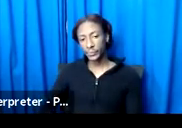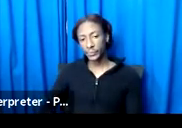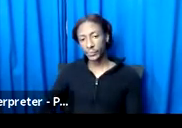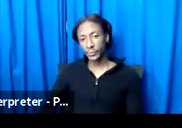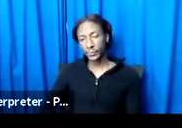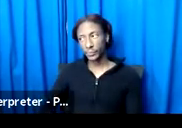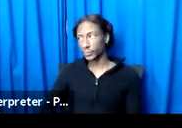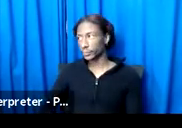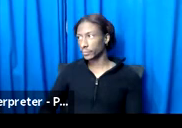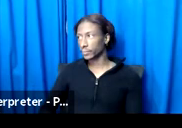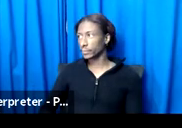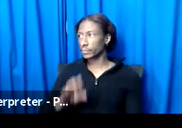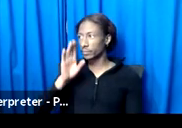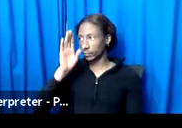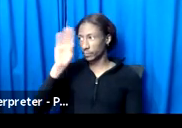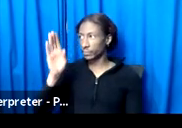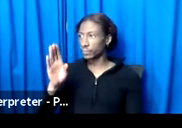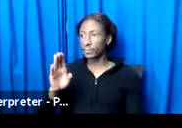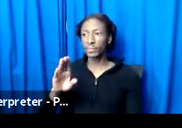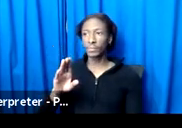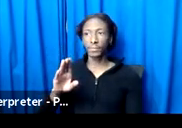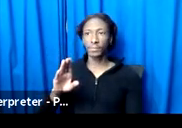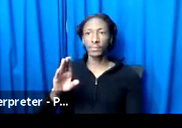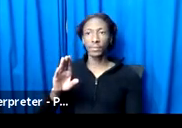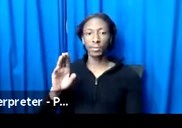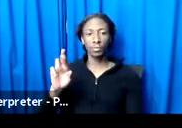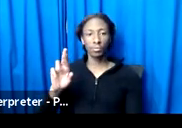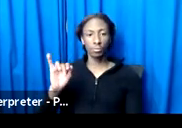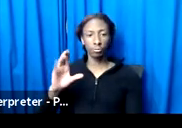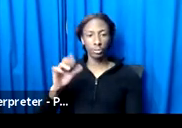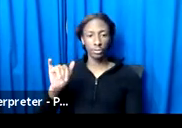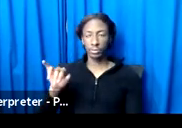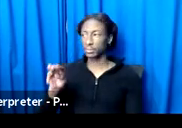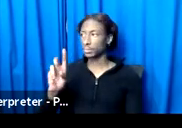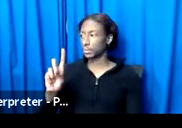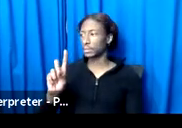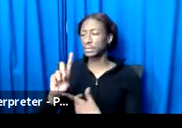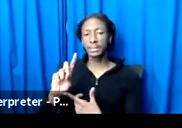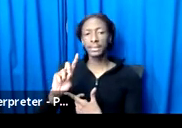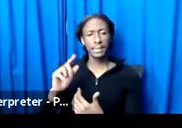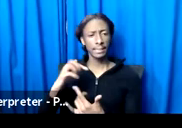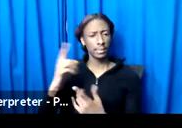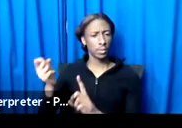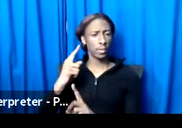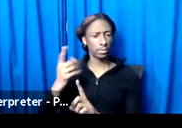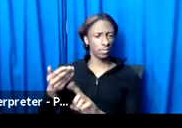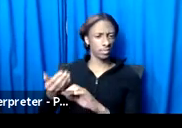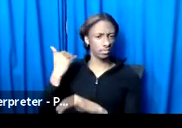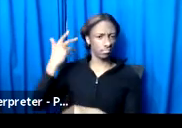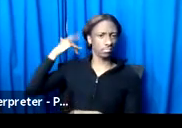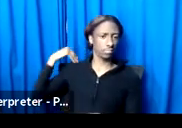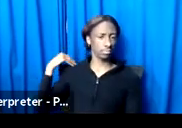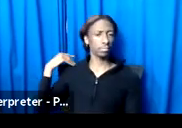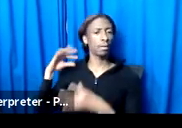Hi, everyone. This is Chandresh, and I'd actually like to follow up with a question that was sent ahead of time to us regarding